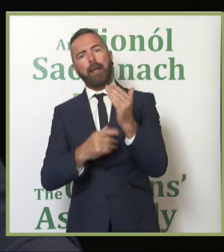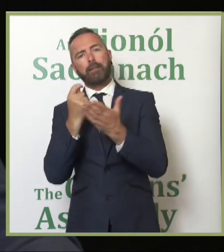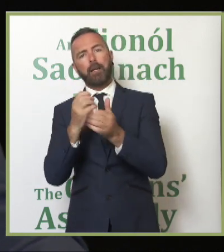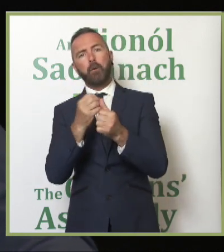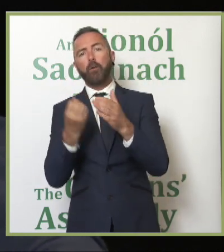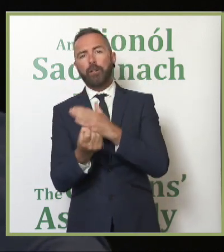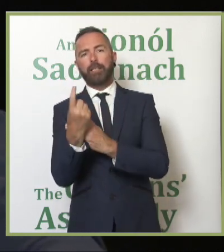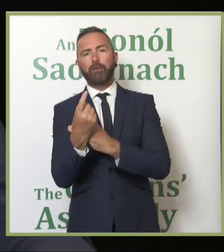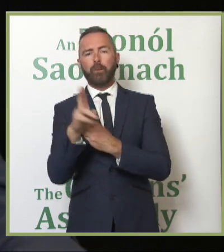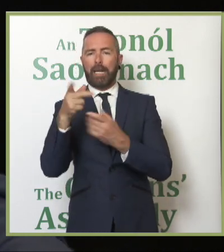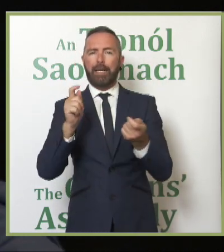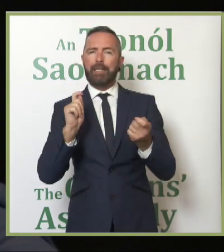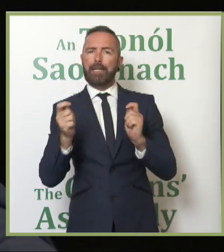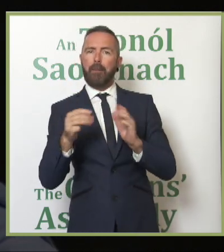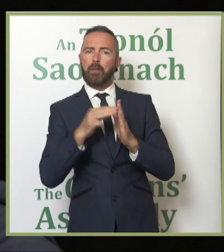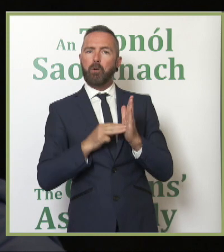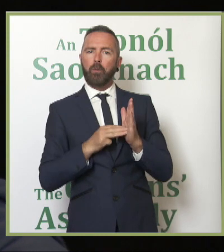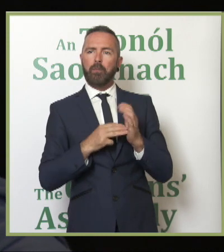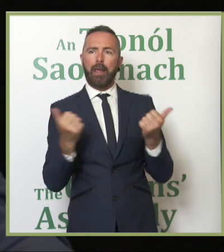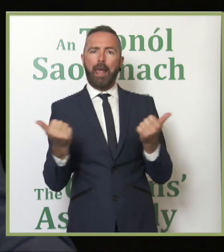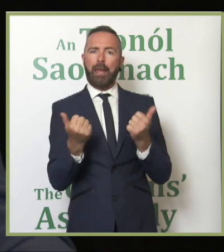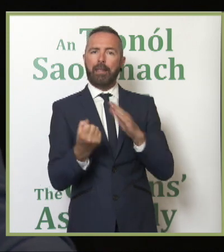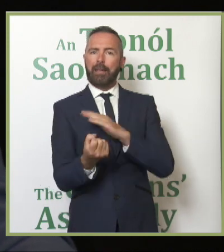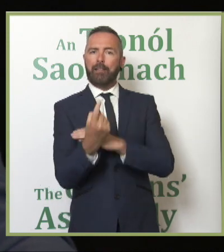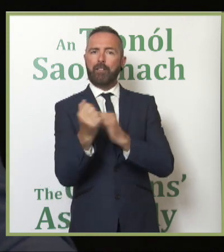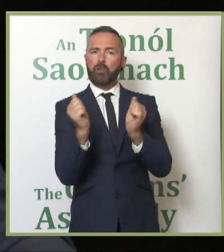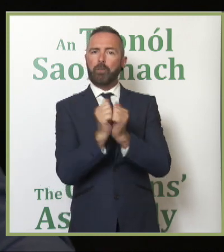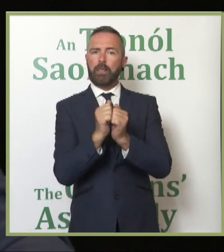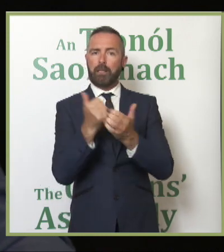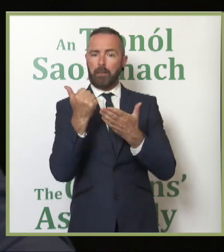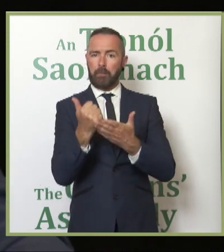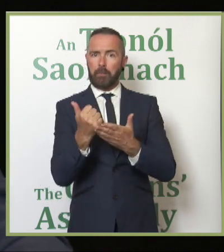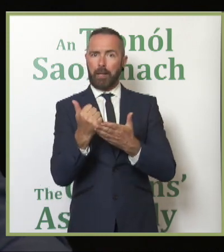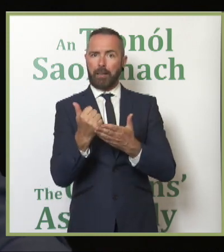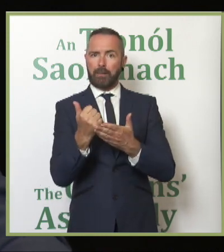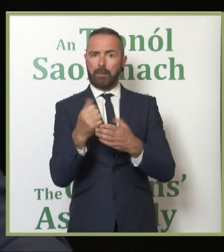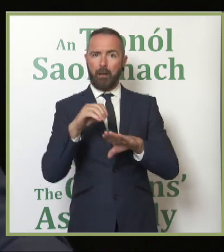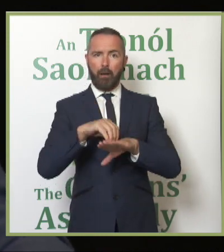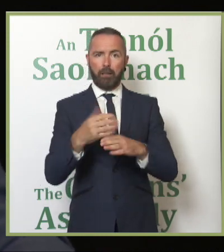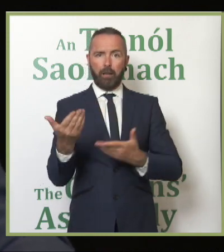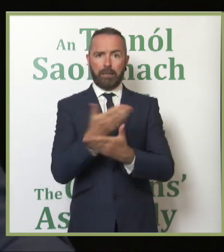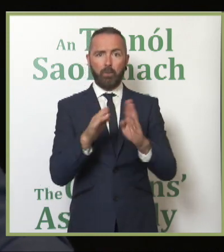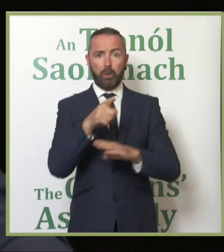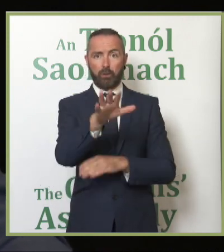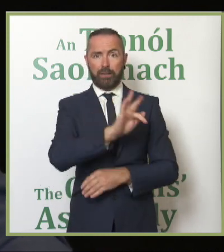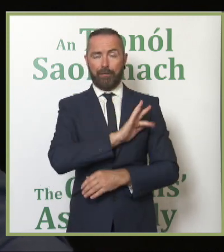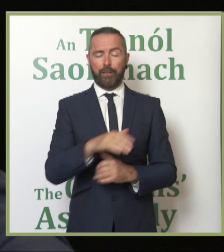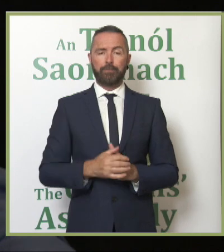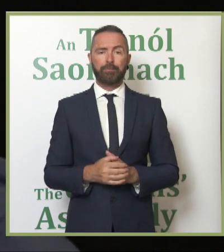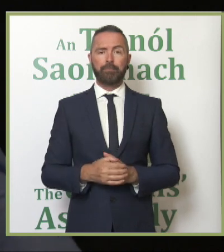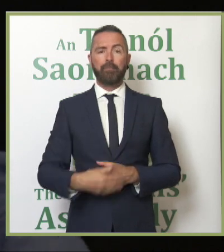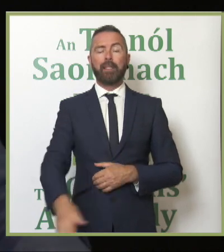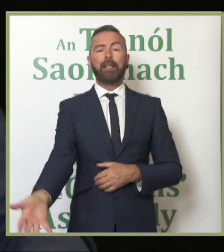we can adapt the programme for any individual meeting based in consultation with yourselves. And finally, the sixth